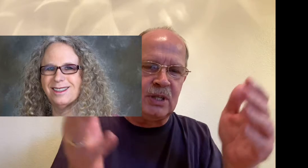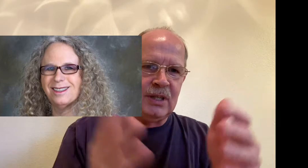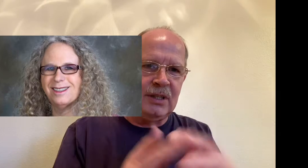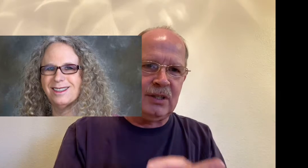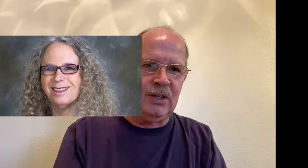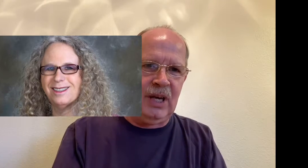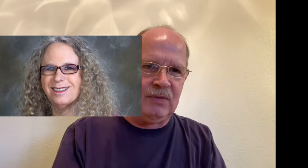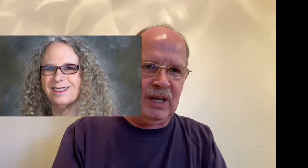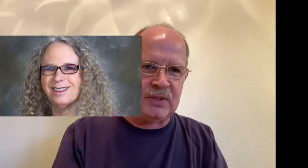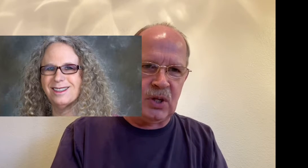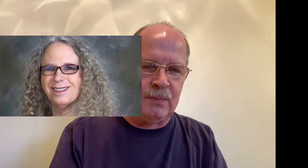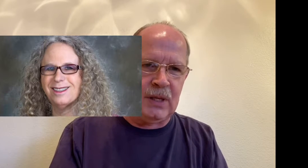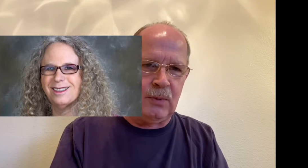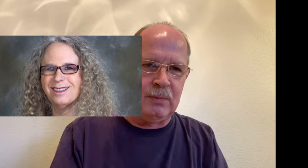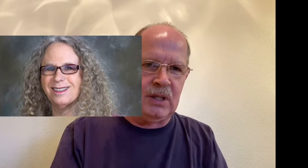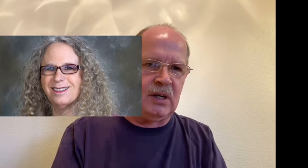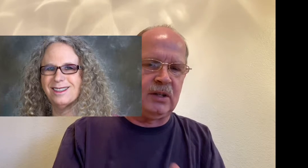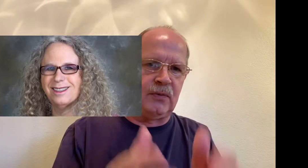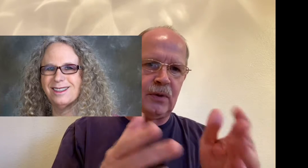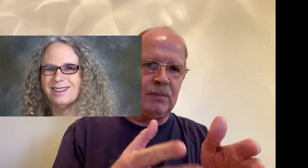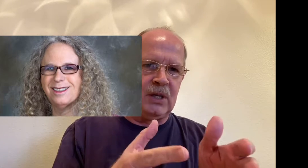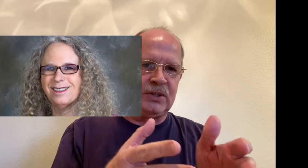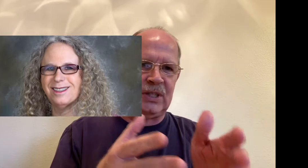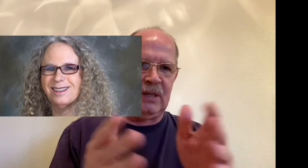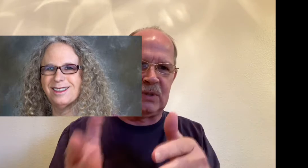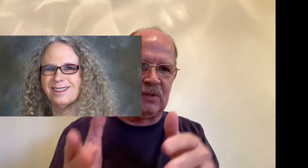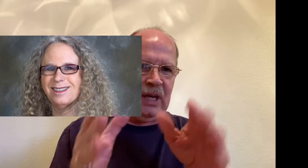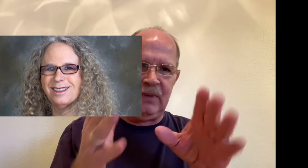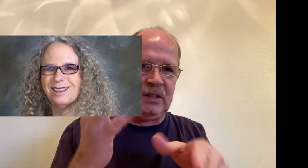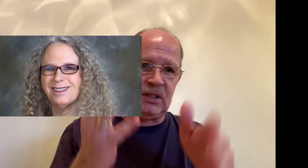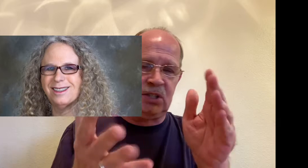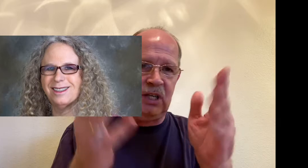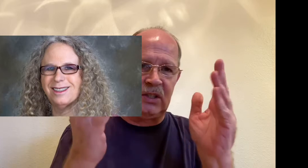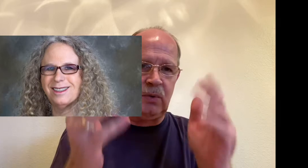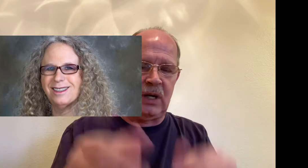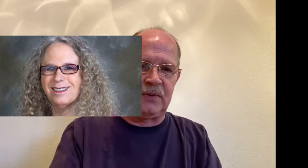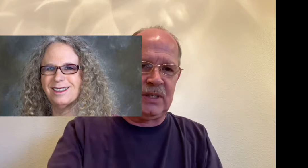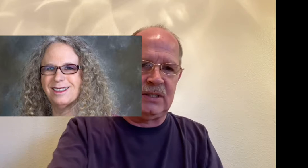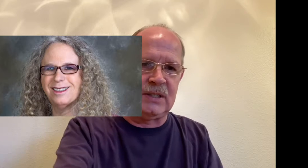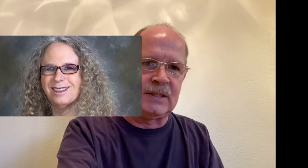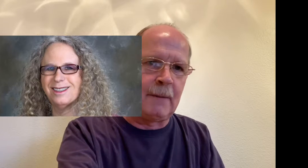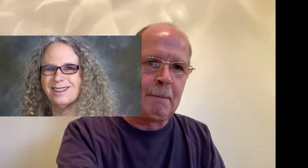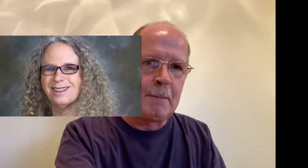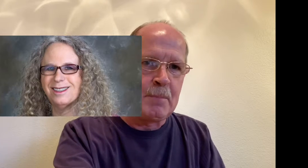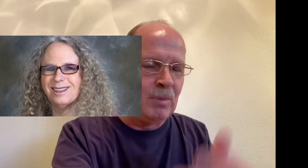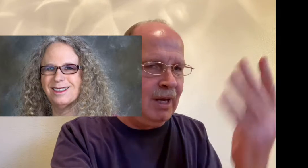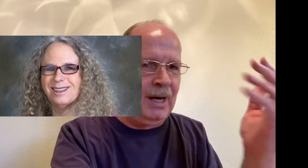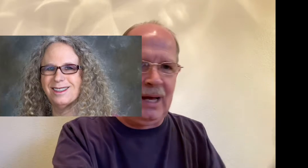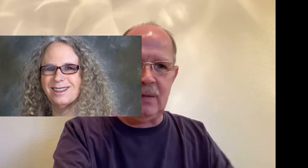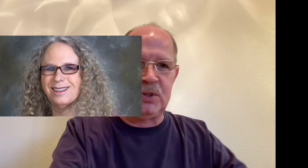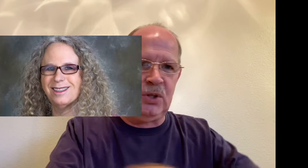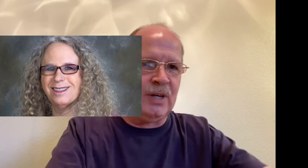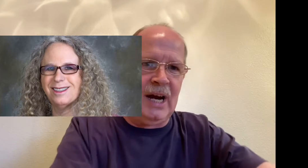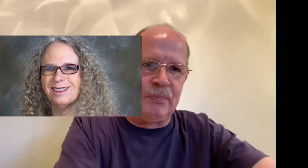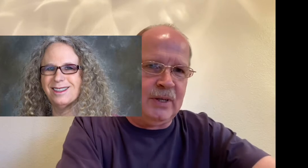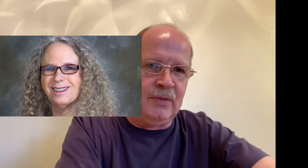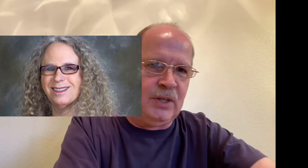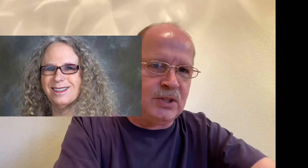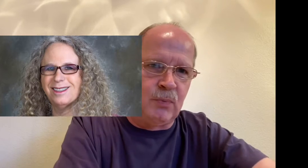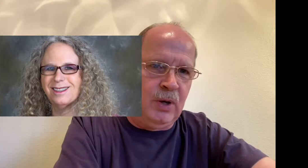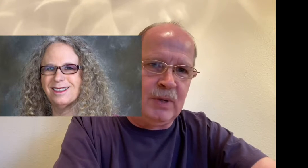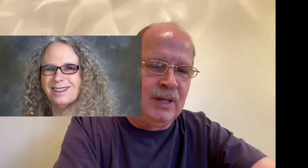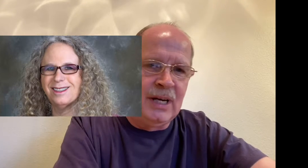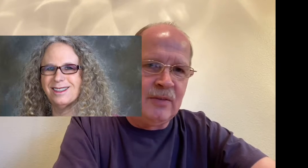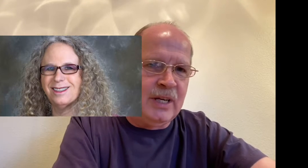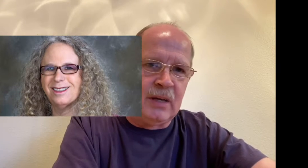sports, you'd have to have so many women on your football teams, and they just changed the qualifications. And I am sure out there's